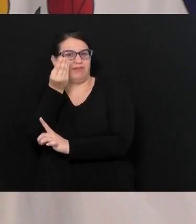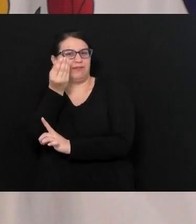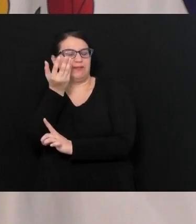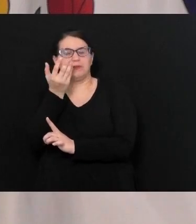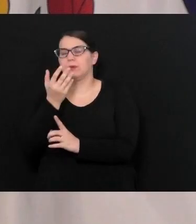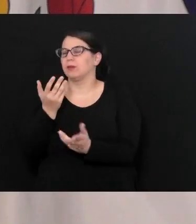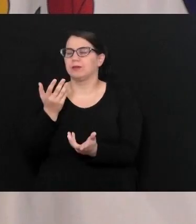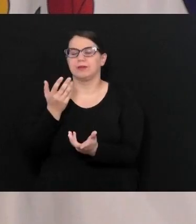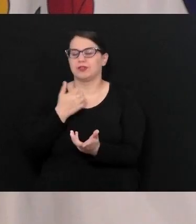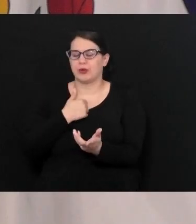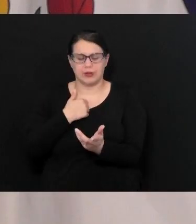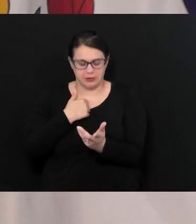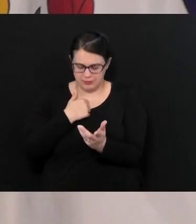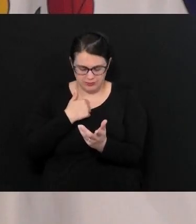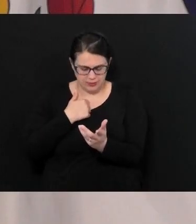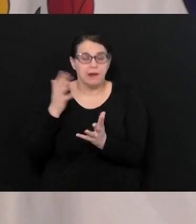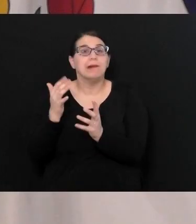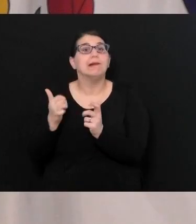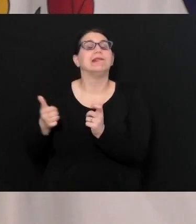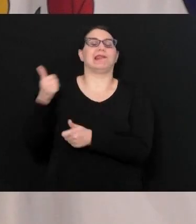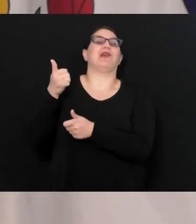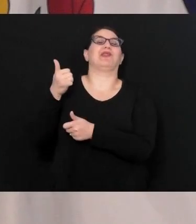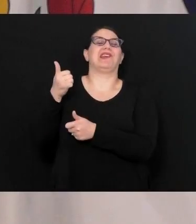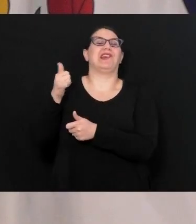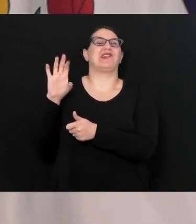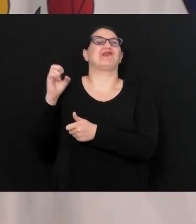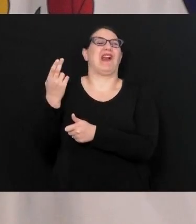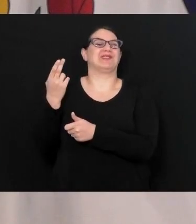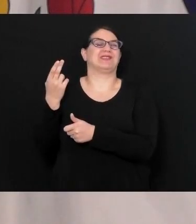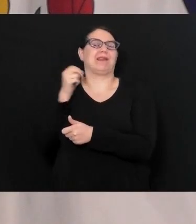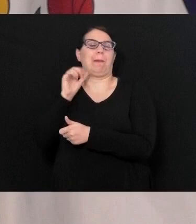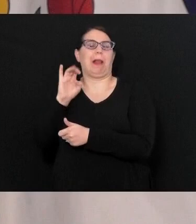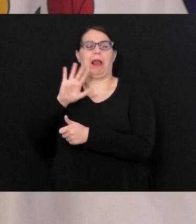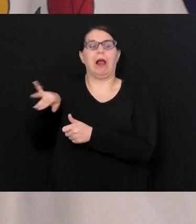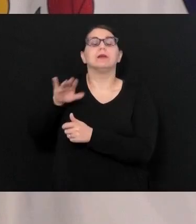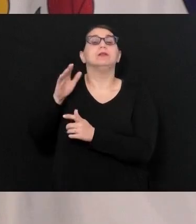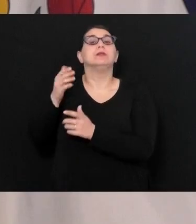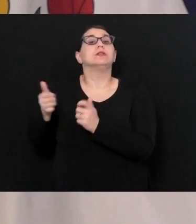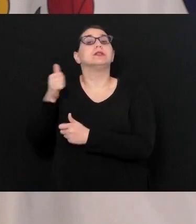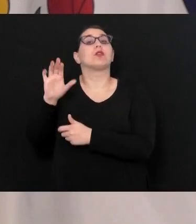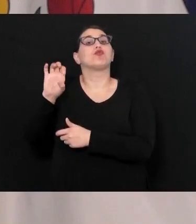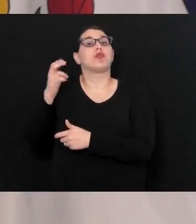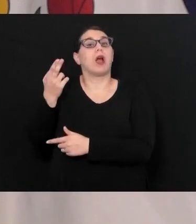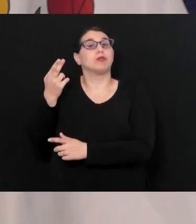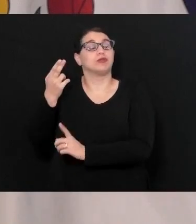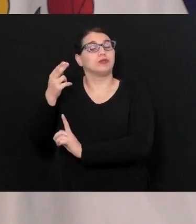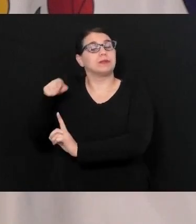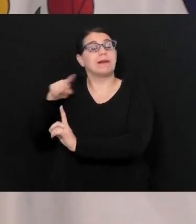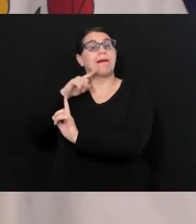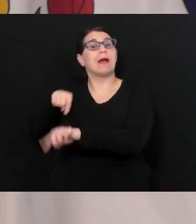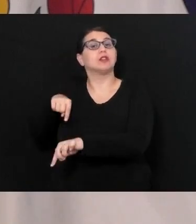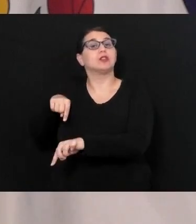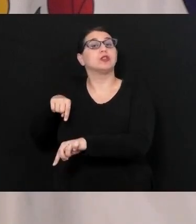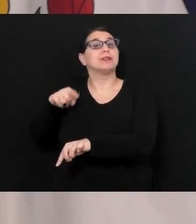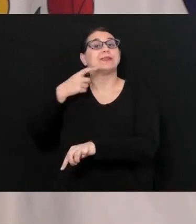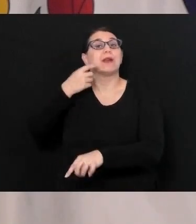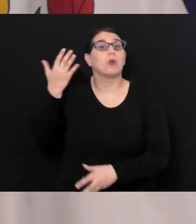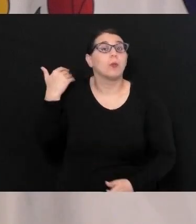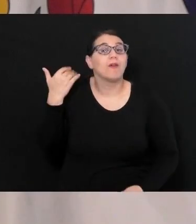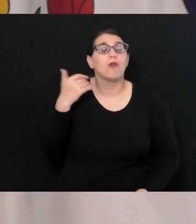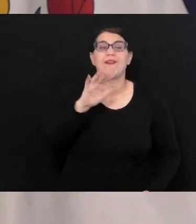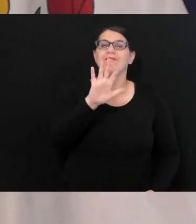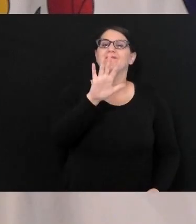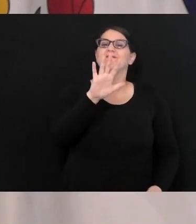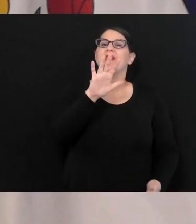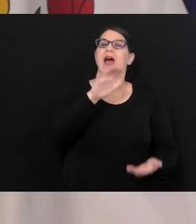sorry, Secretary Crouch, if you caught that and everything, we were at 5,985